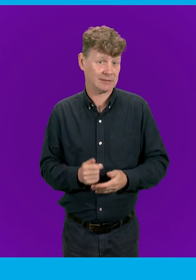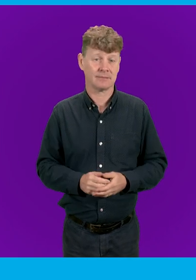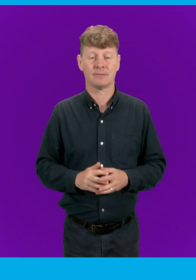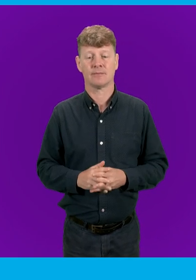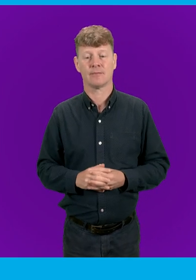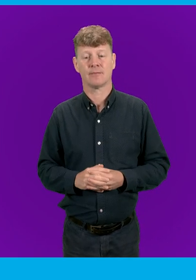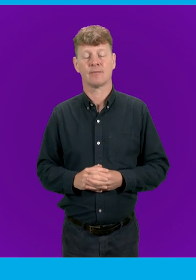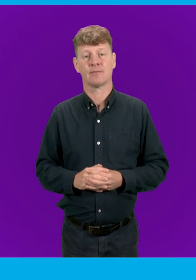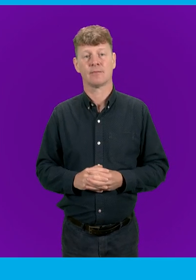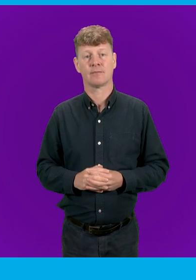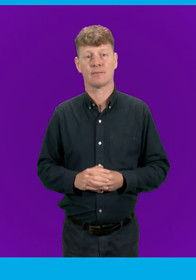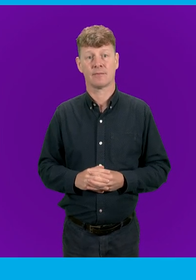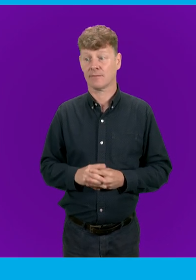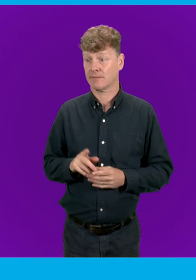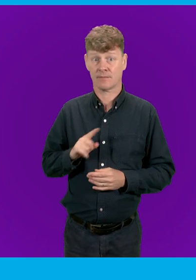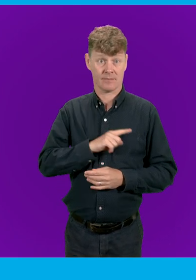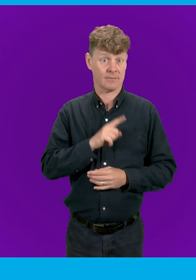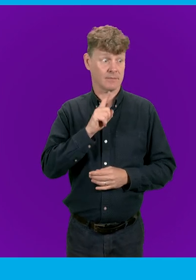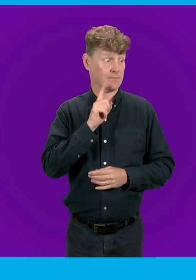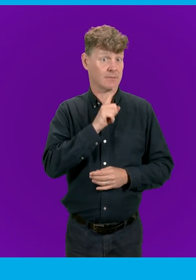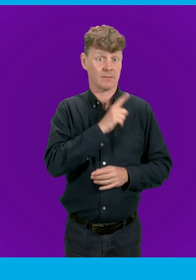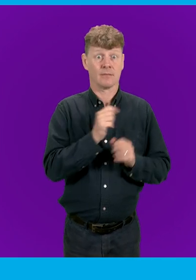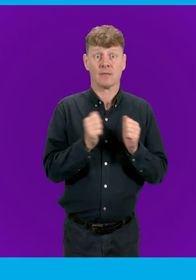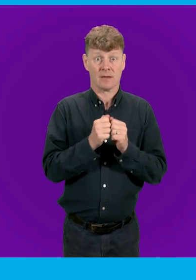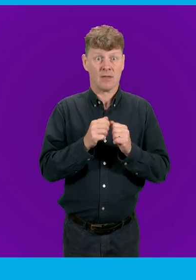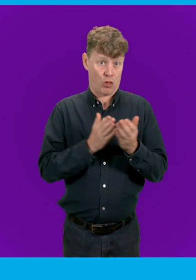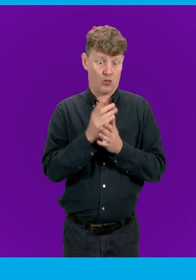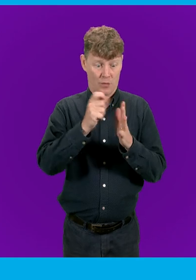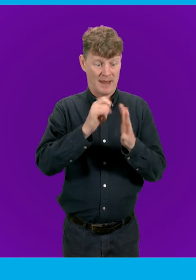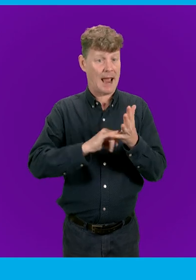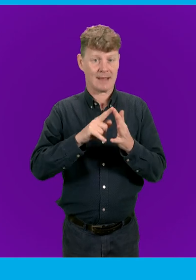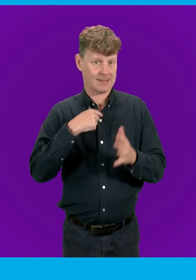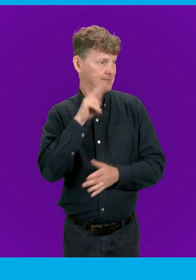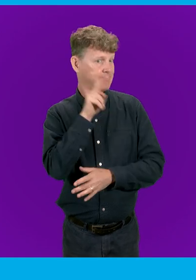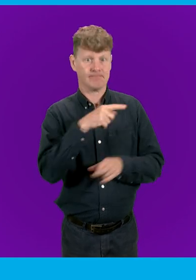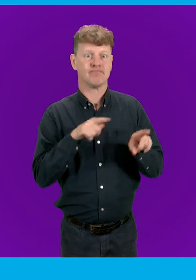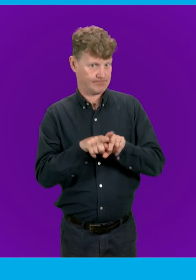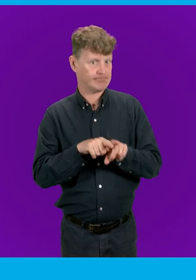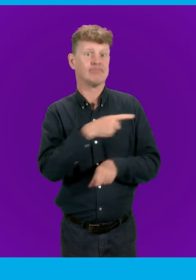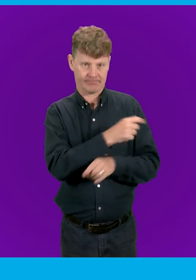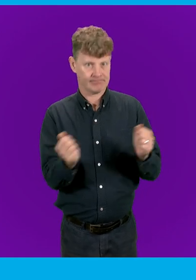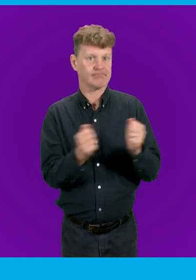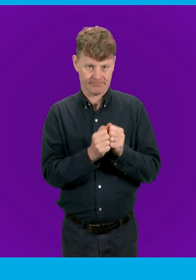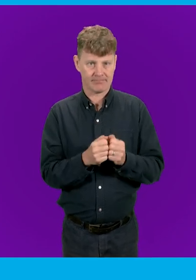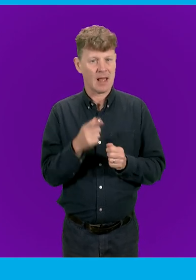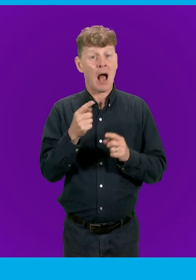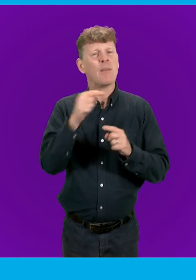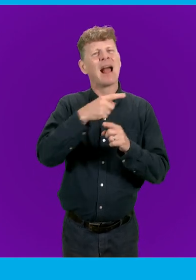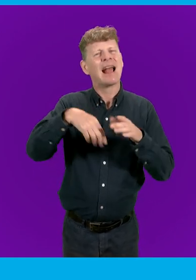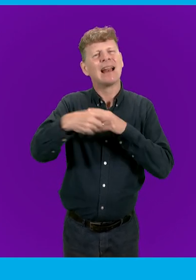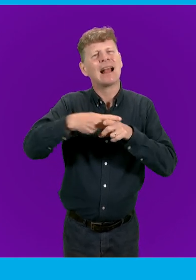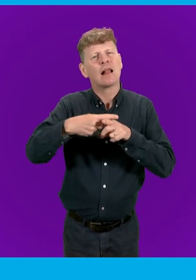I think we've seen that, like through being in PSE and that. But going back to when we were in English, we did